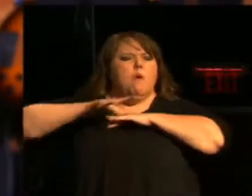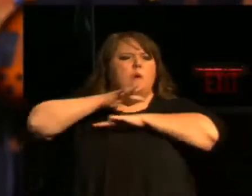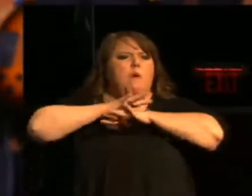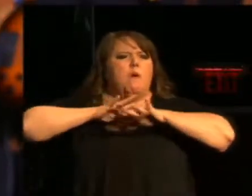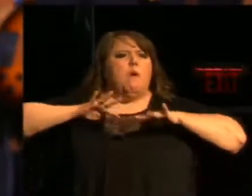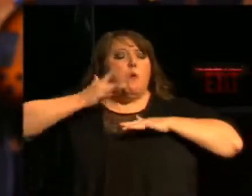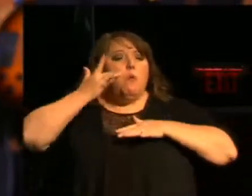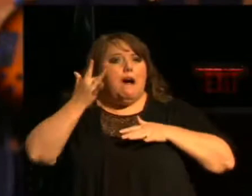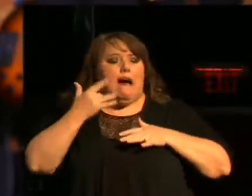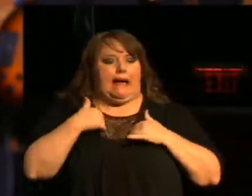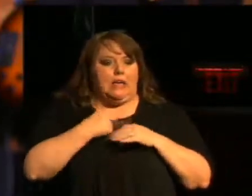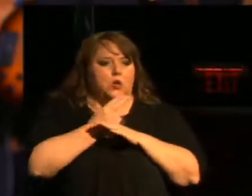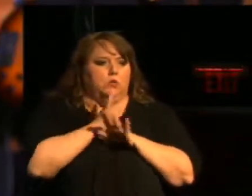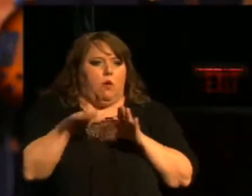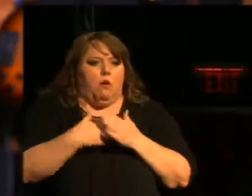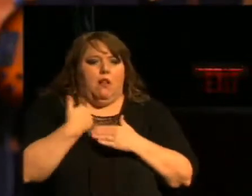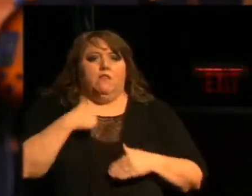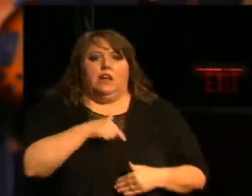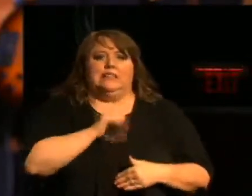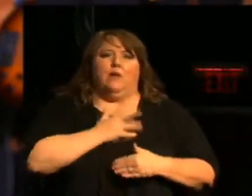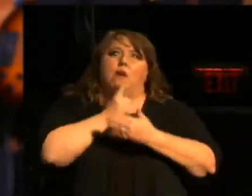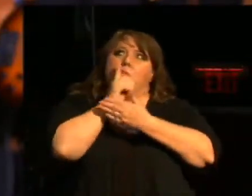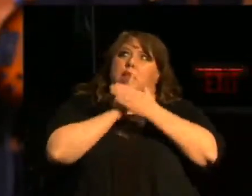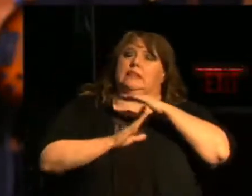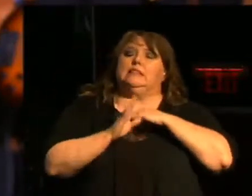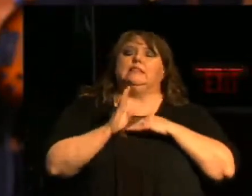price of freedom.